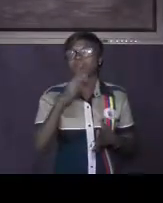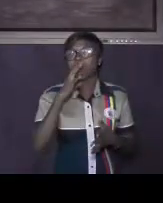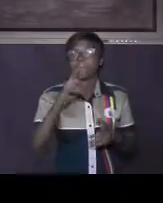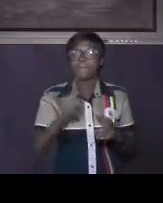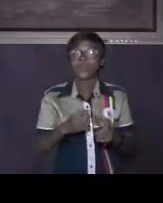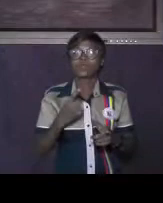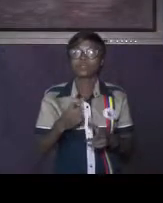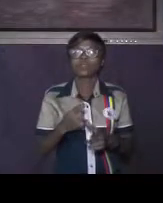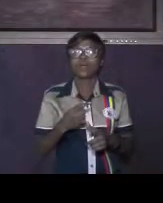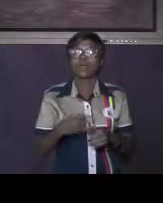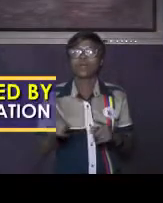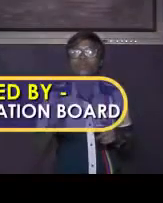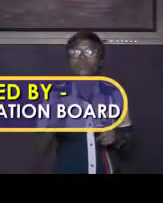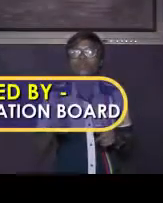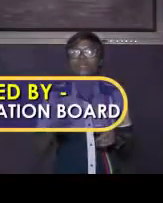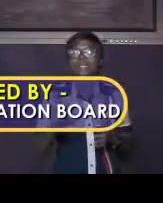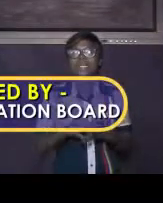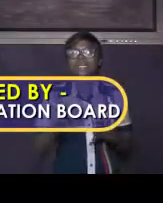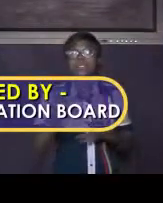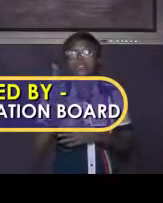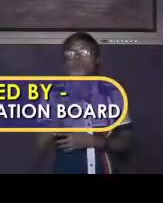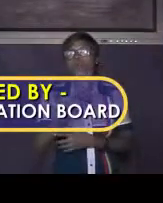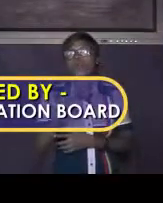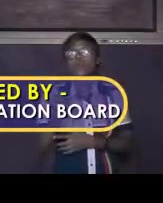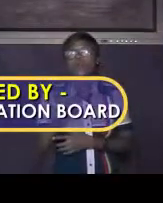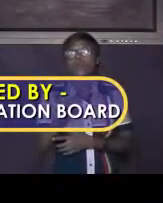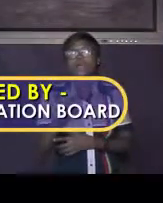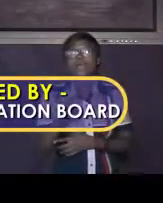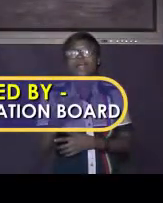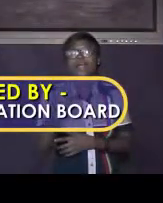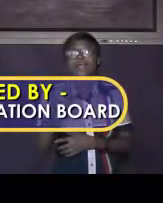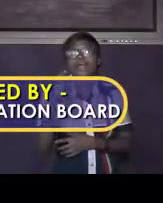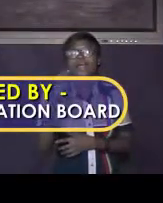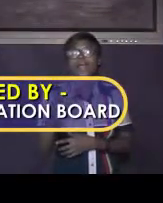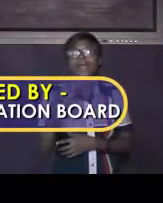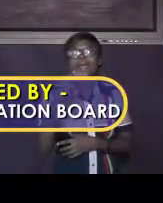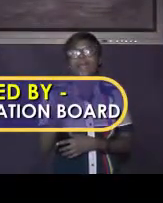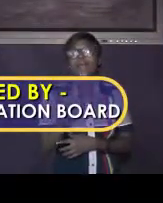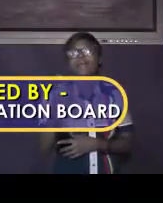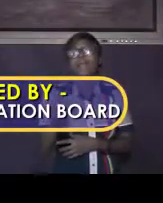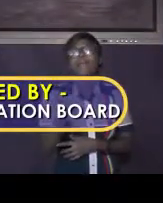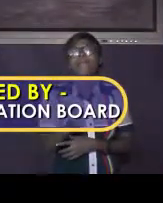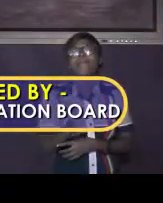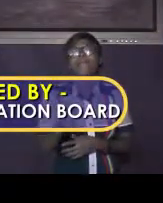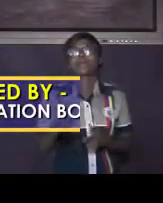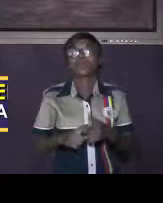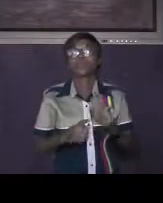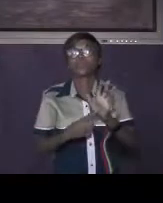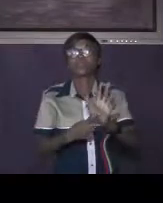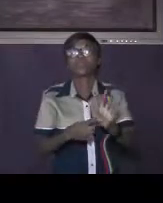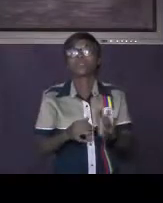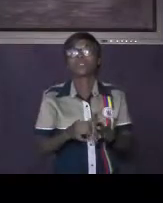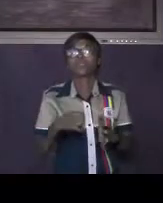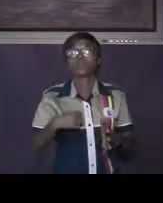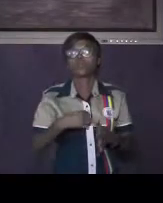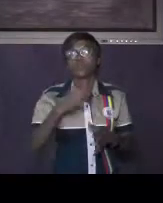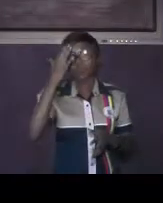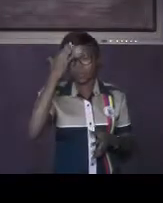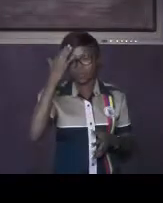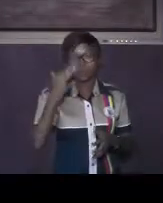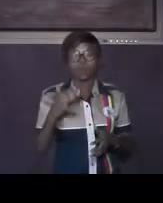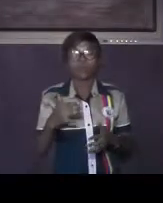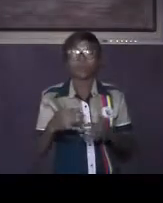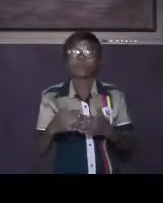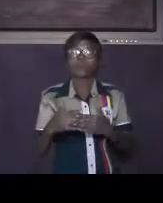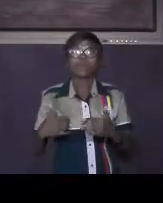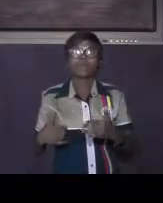kilometer square. But that is 100 hectare. Again, to show that we know from the